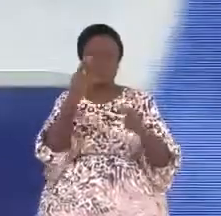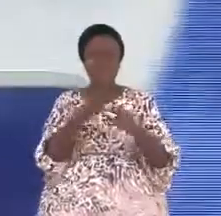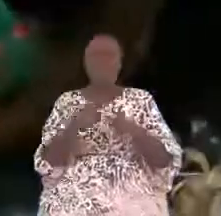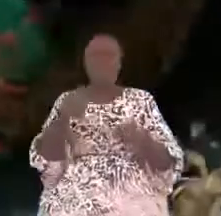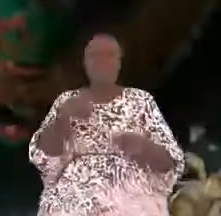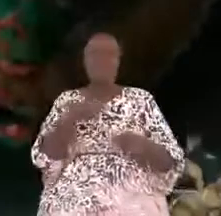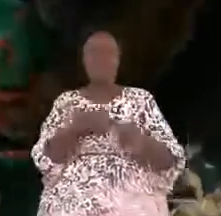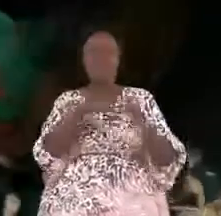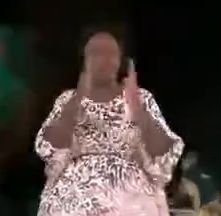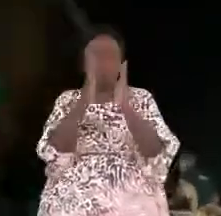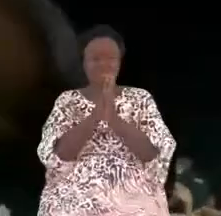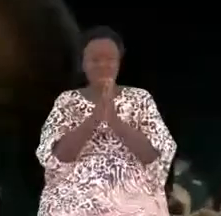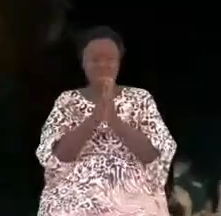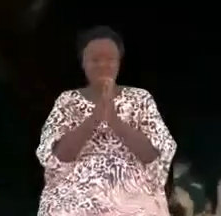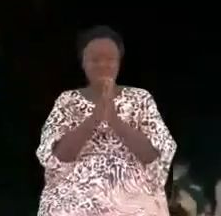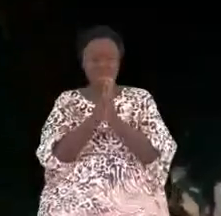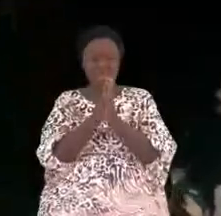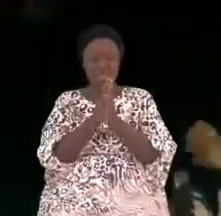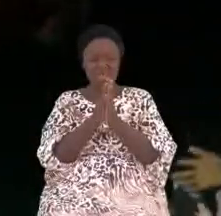pray